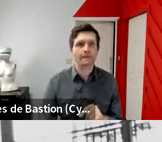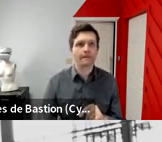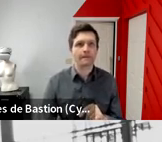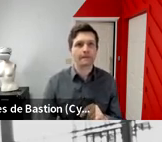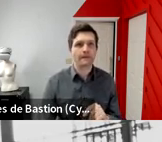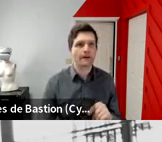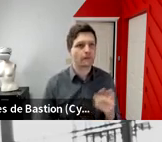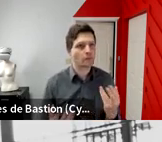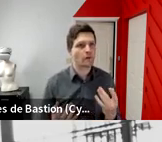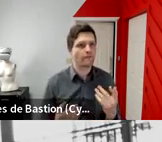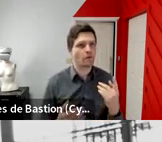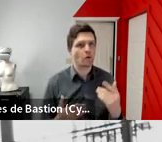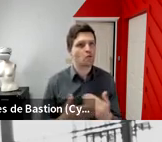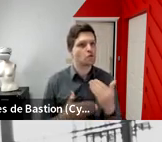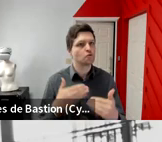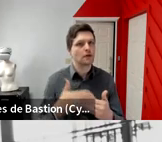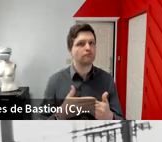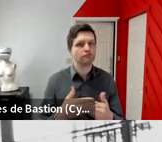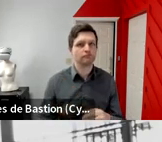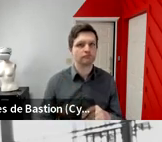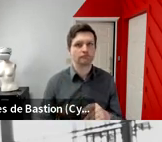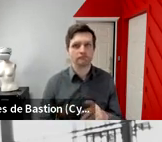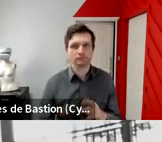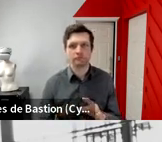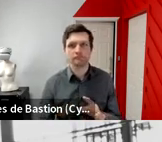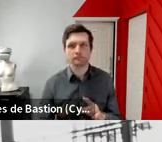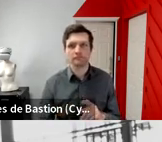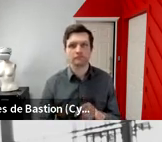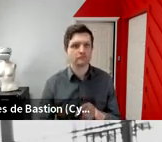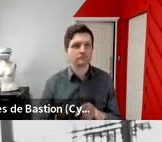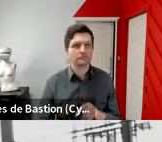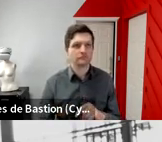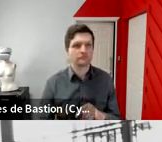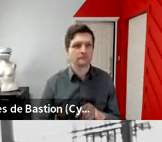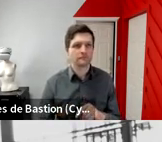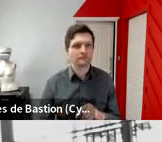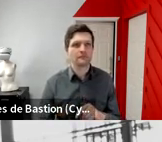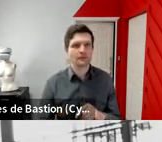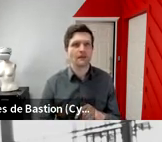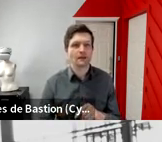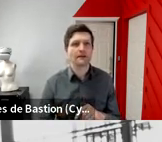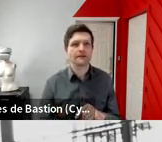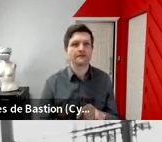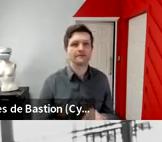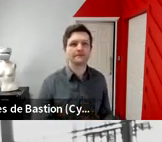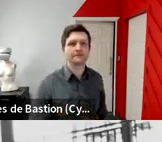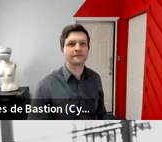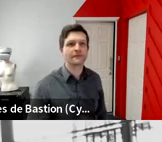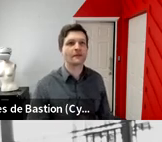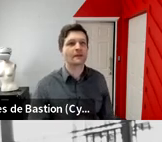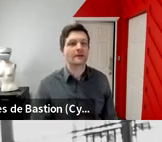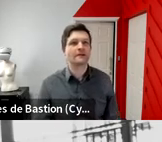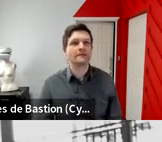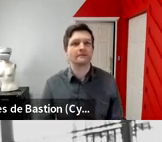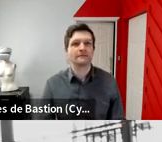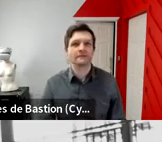I'm not sure, is Travis, Travis, are you on? Hi, Charlie, can you hear me? We can hear you, you're a